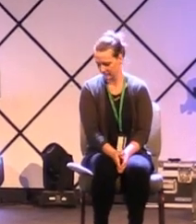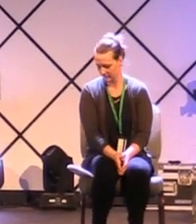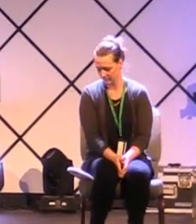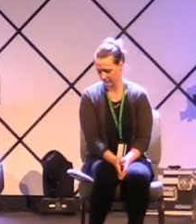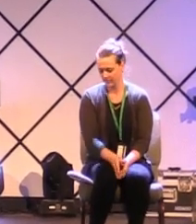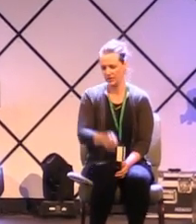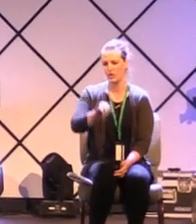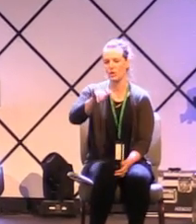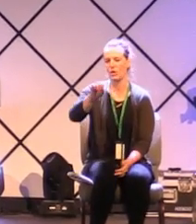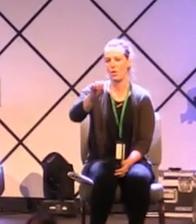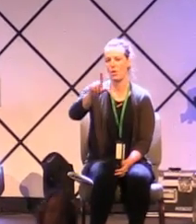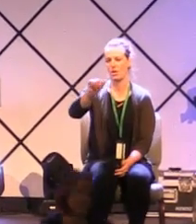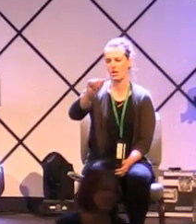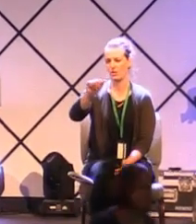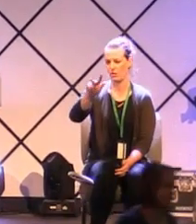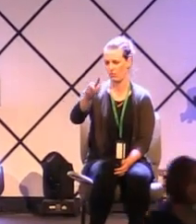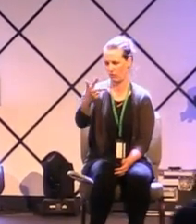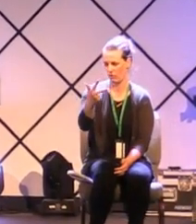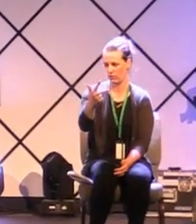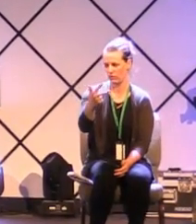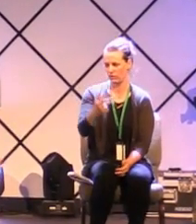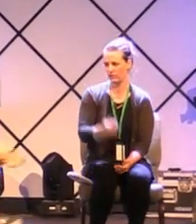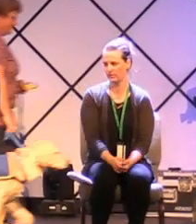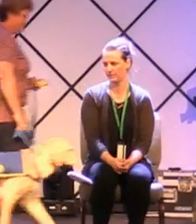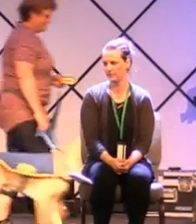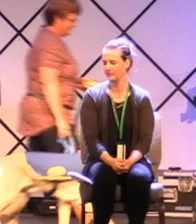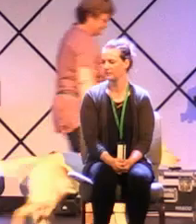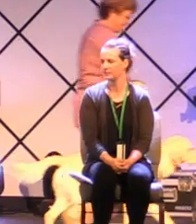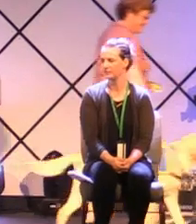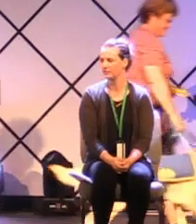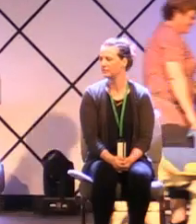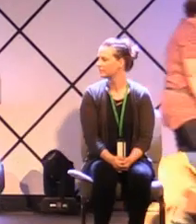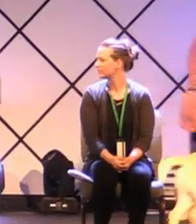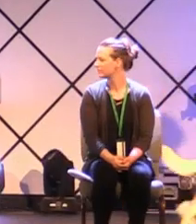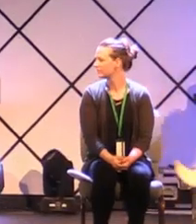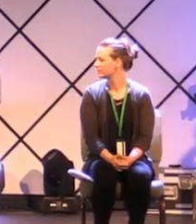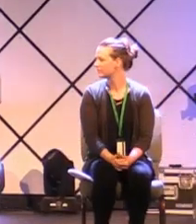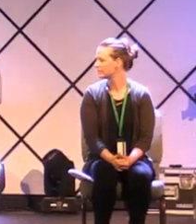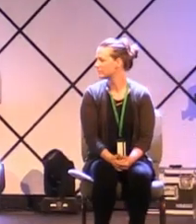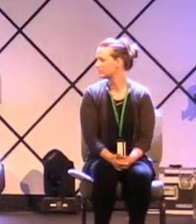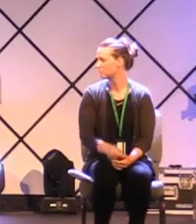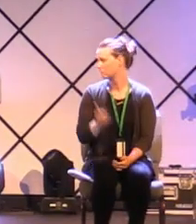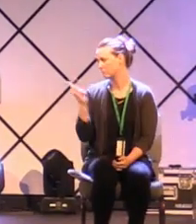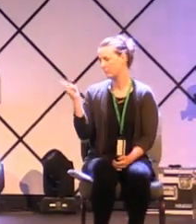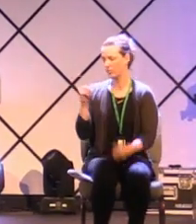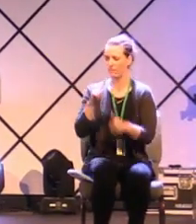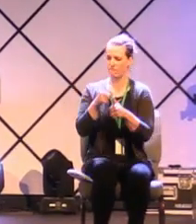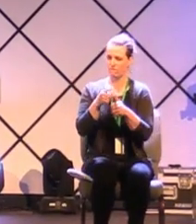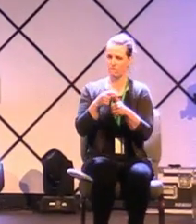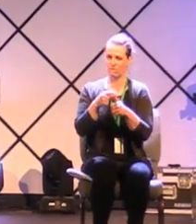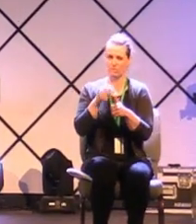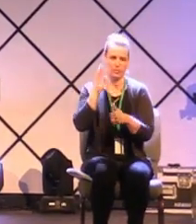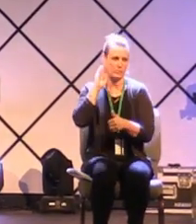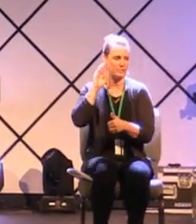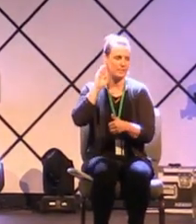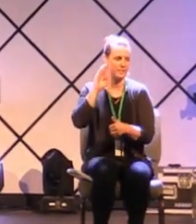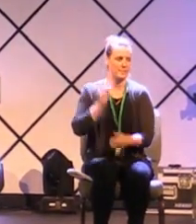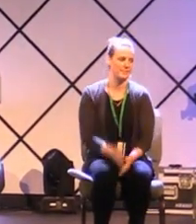And Yola the Third, raised by Karen and Roy Pearson of Discovery Bay, California, their first puppy.